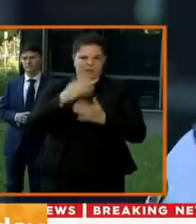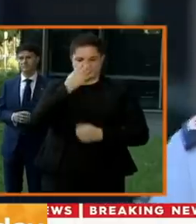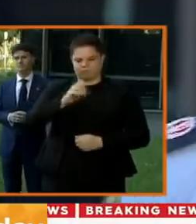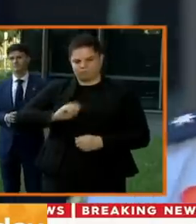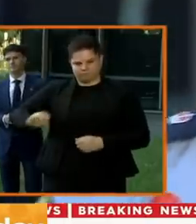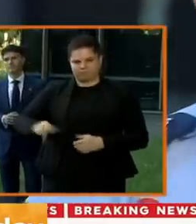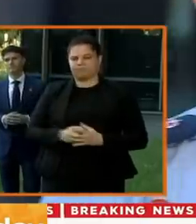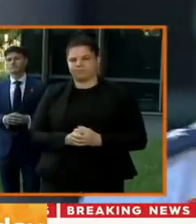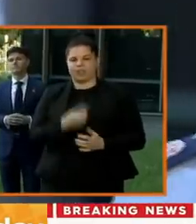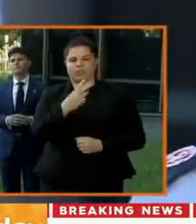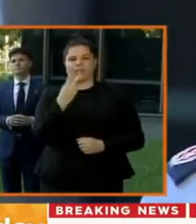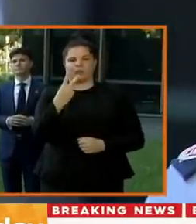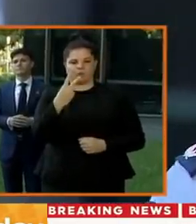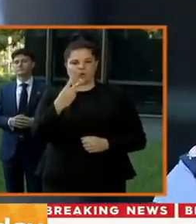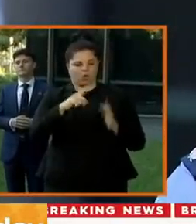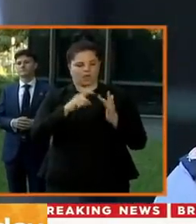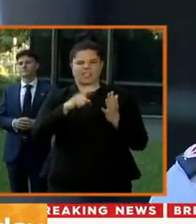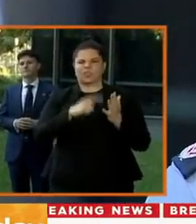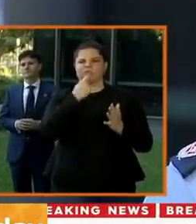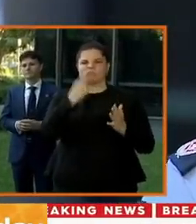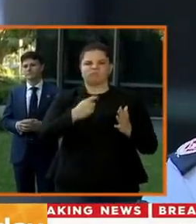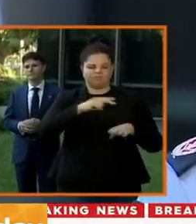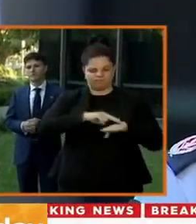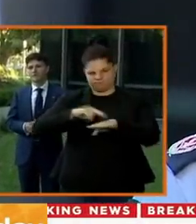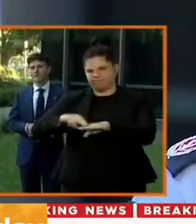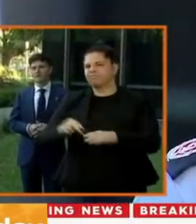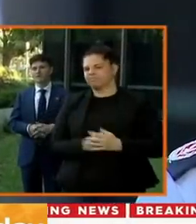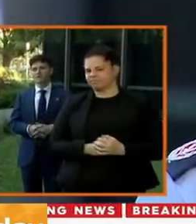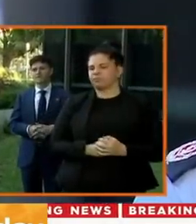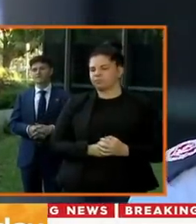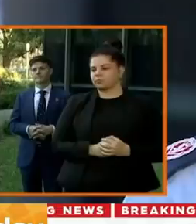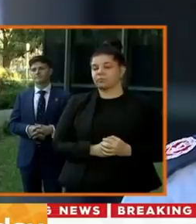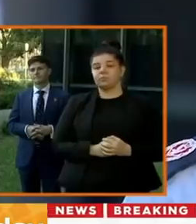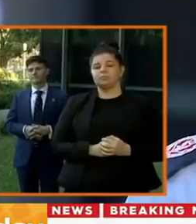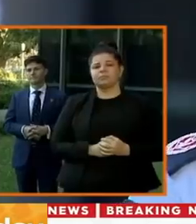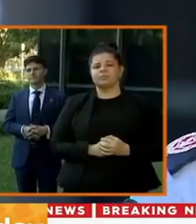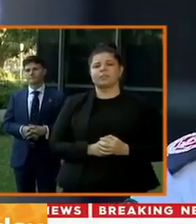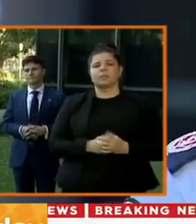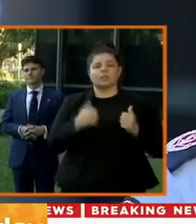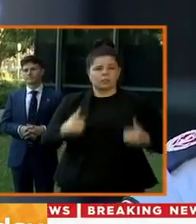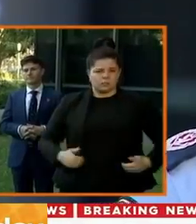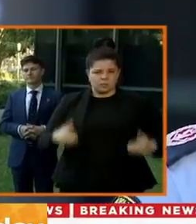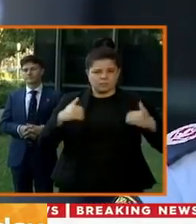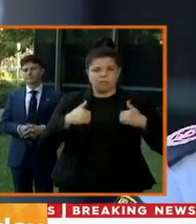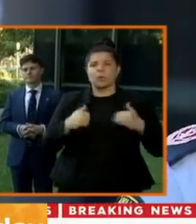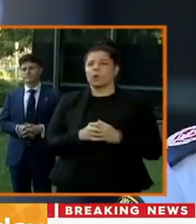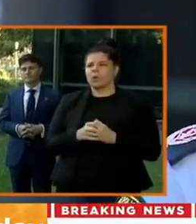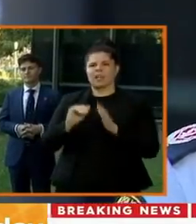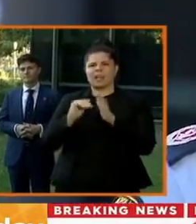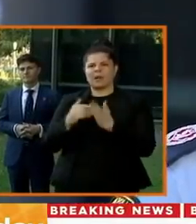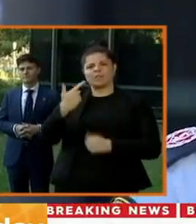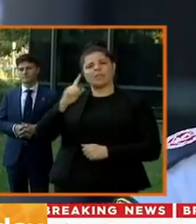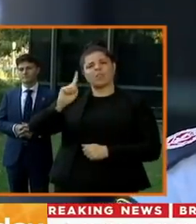Well, good morning. Well, by close of business today, we would have seen nearly 7,000 Australians come back into Sydney International Airport, and